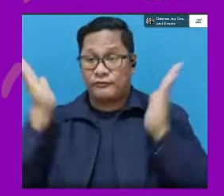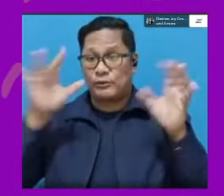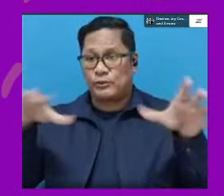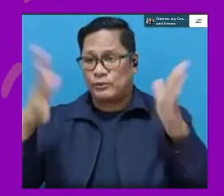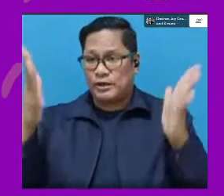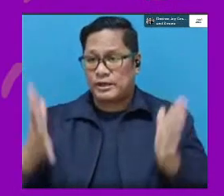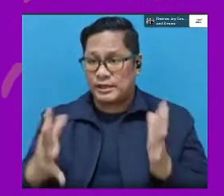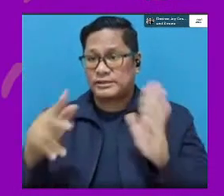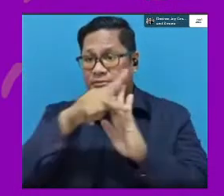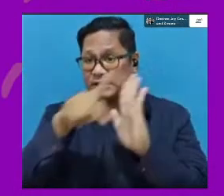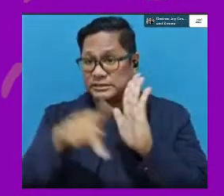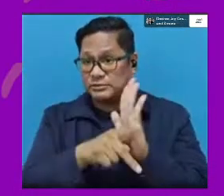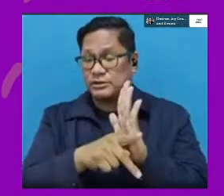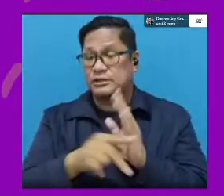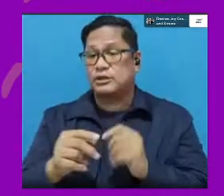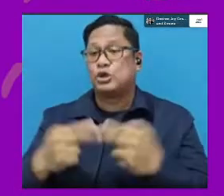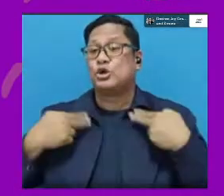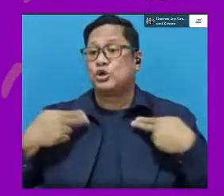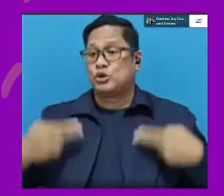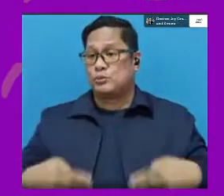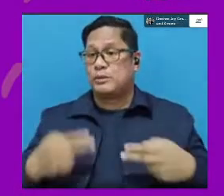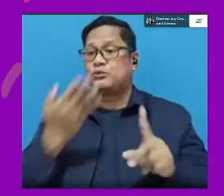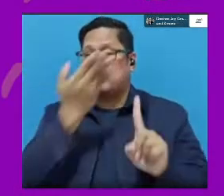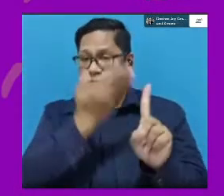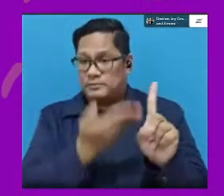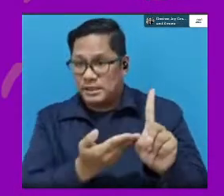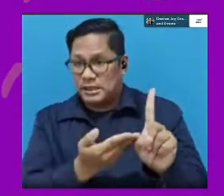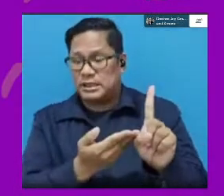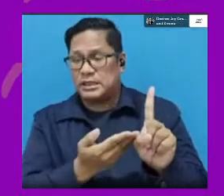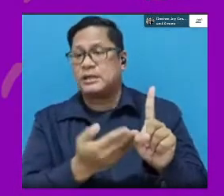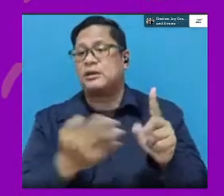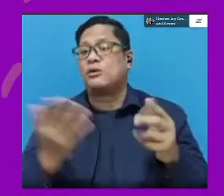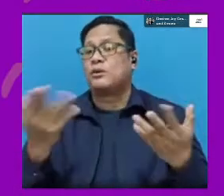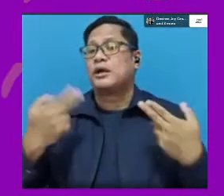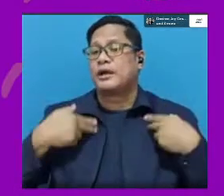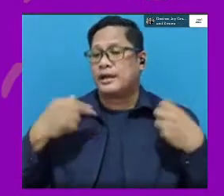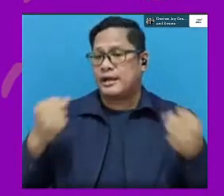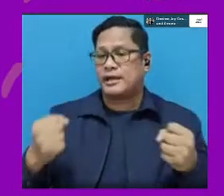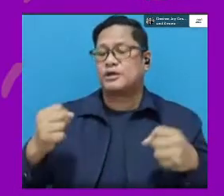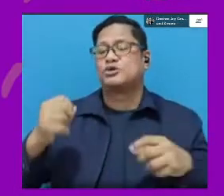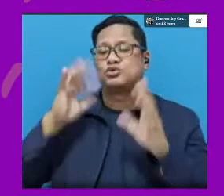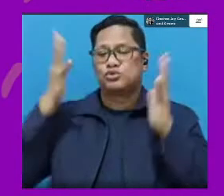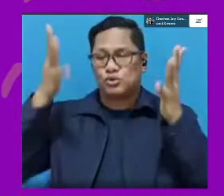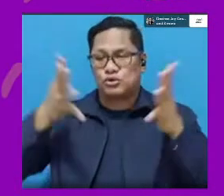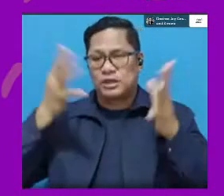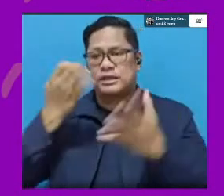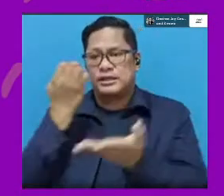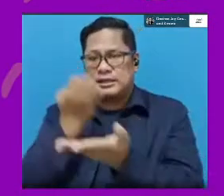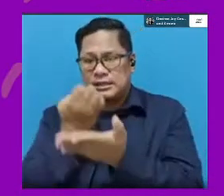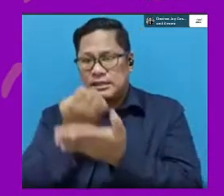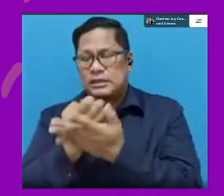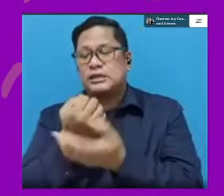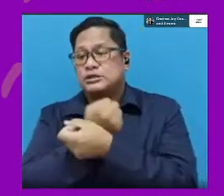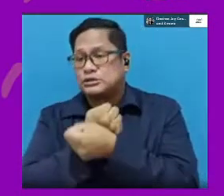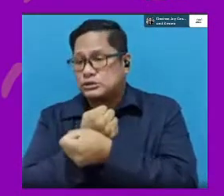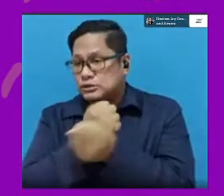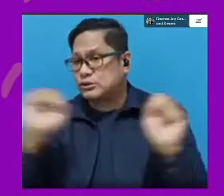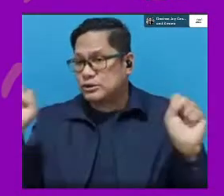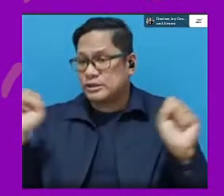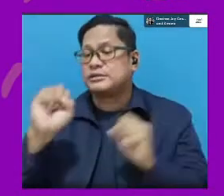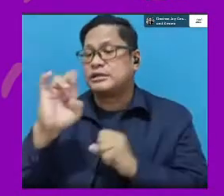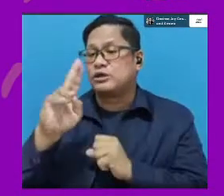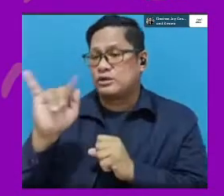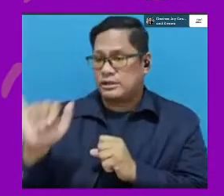follows. Number one, human well-being, where health, social, and economic security, human rights, and